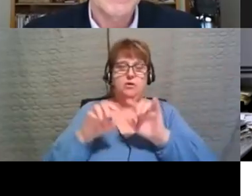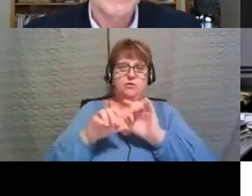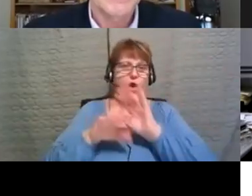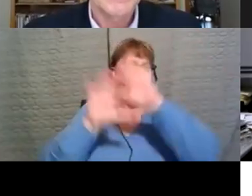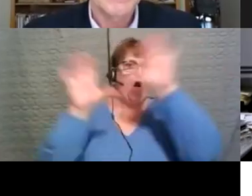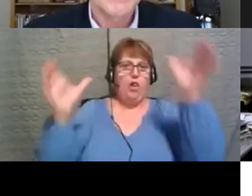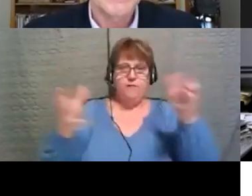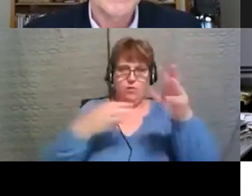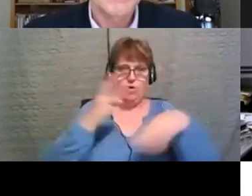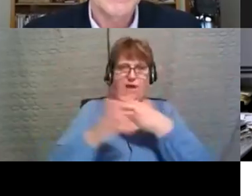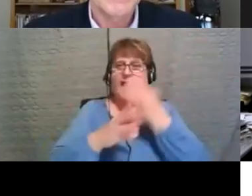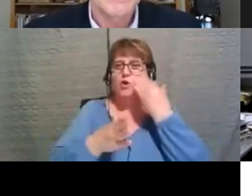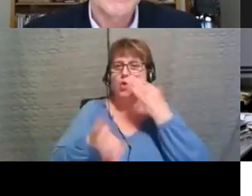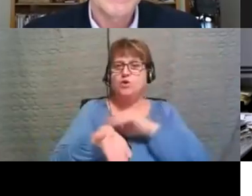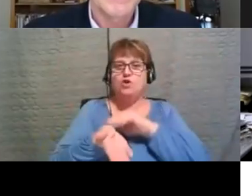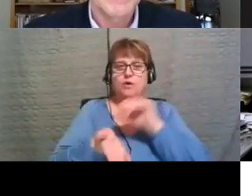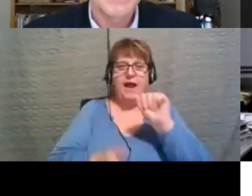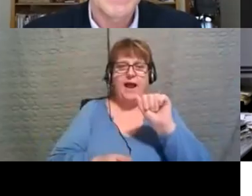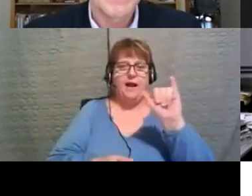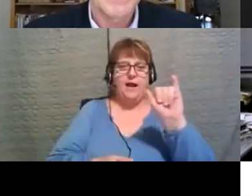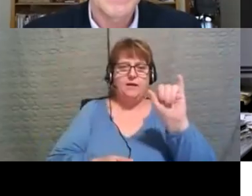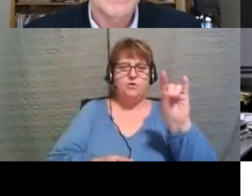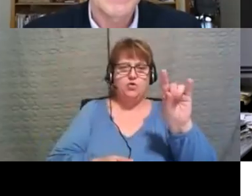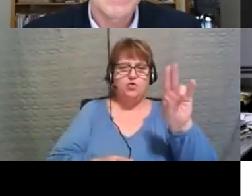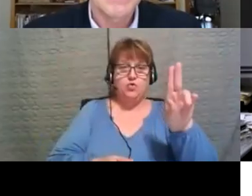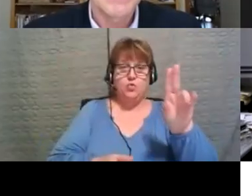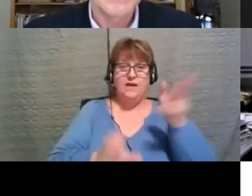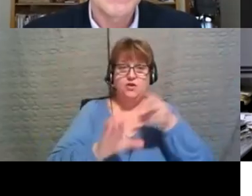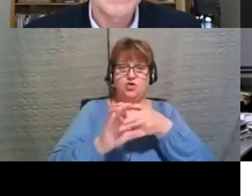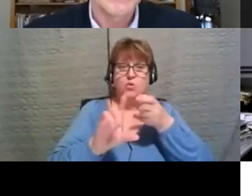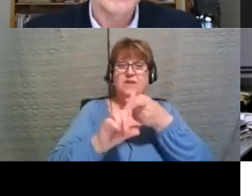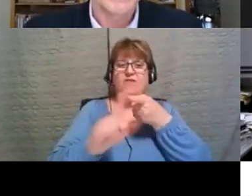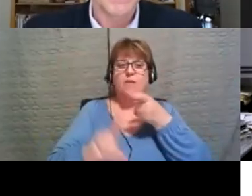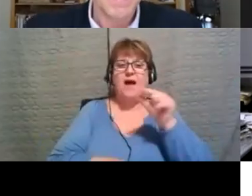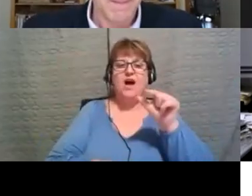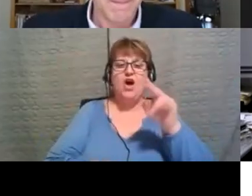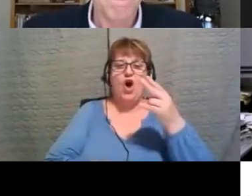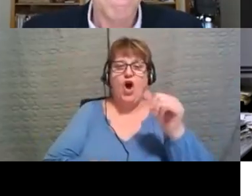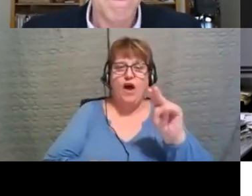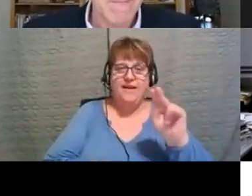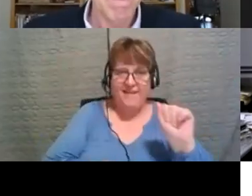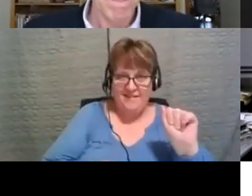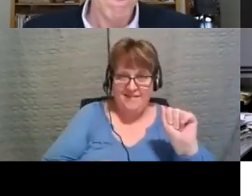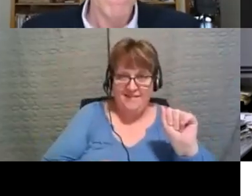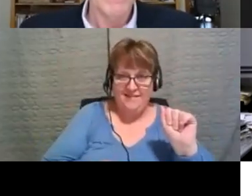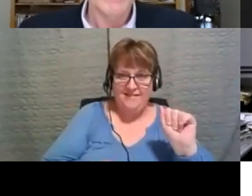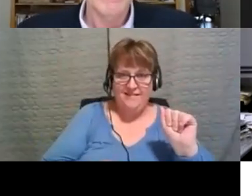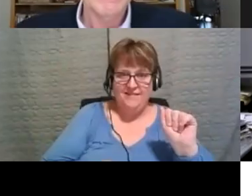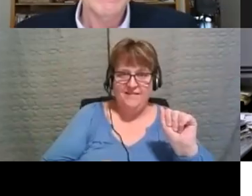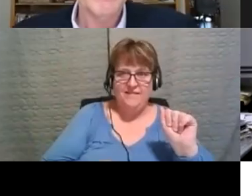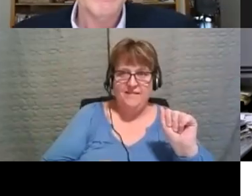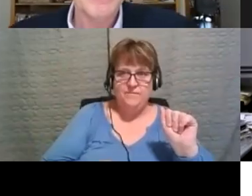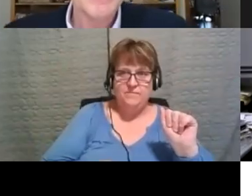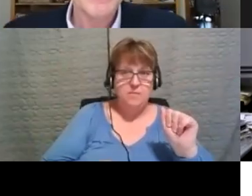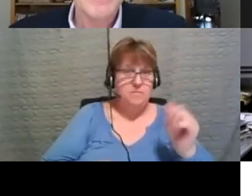Dr. Adu has been able to join from Ghana. And of course, it just